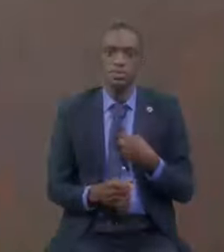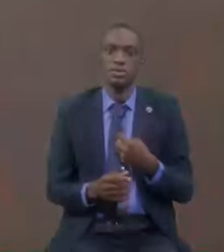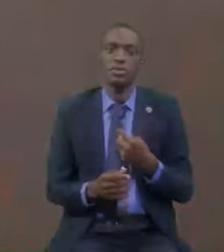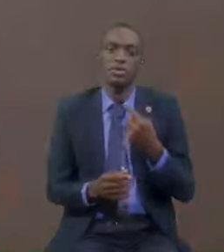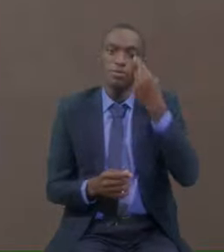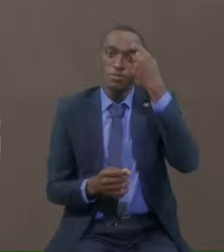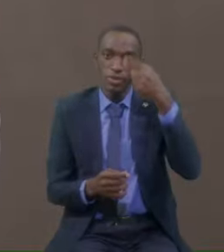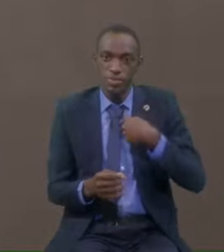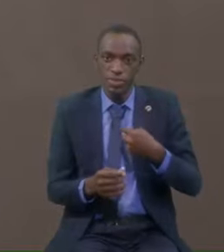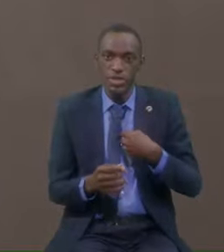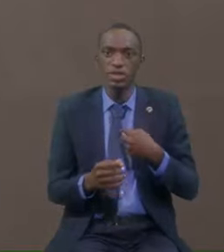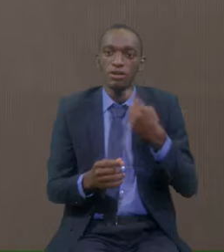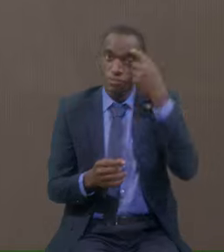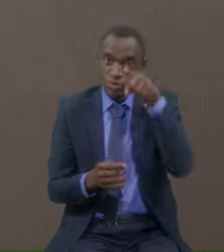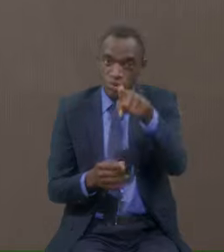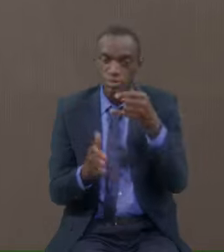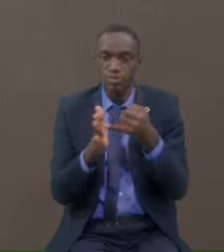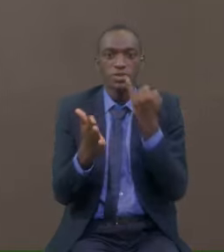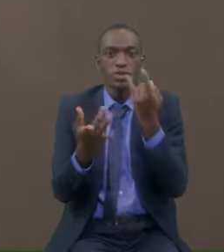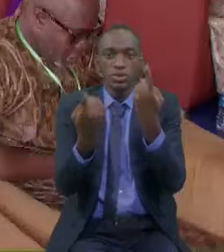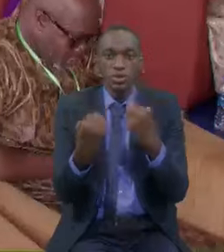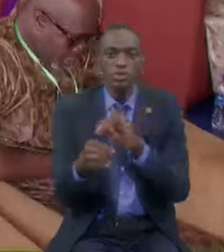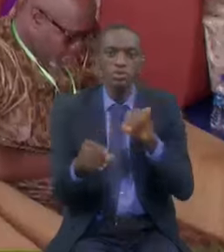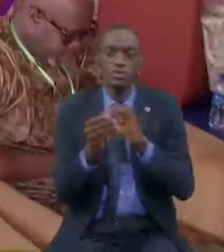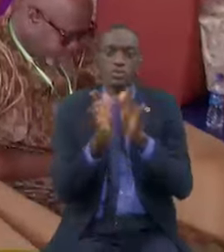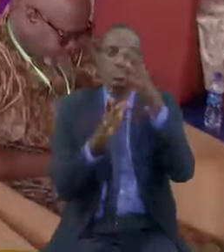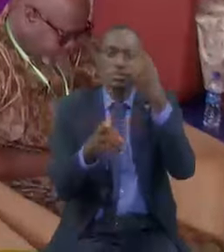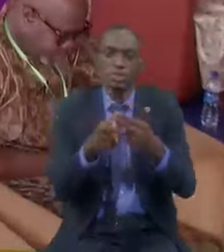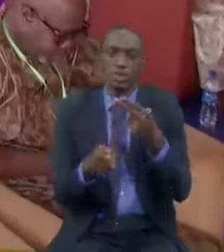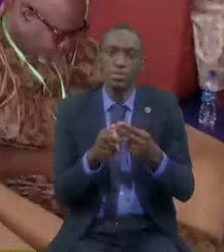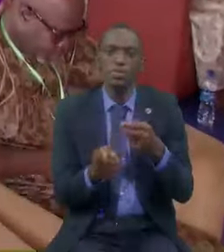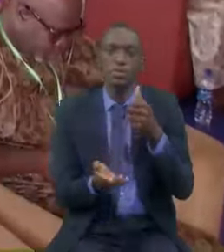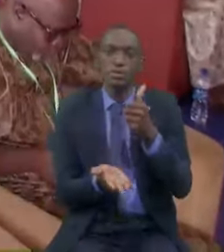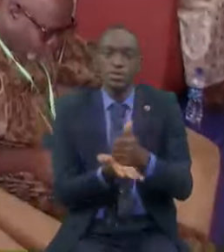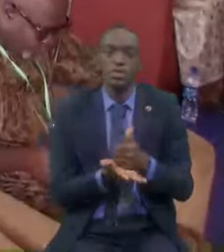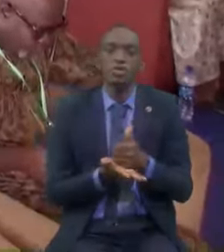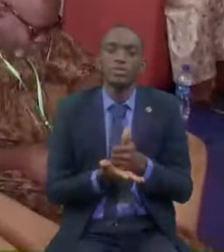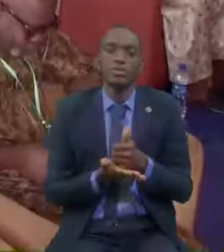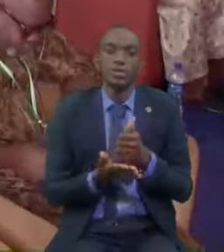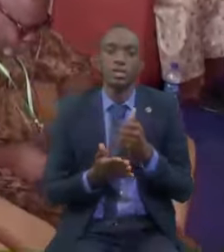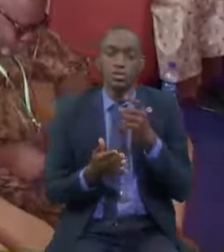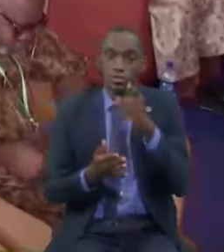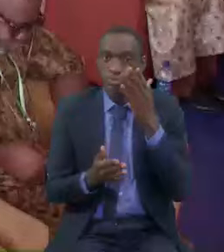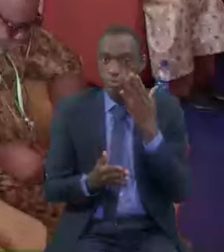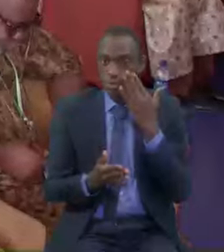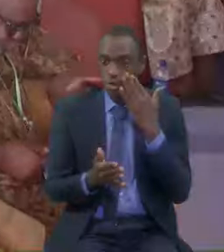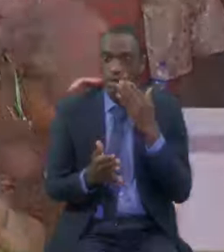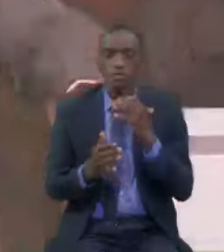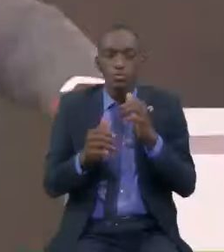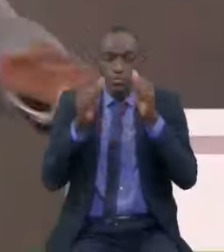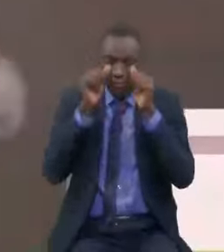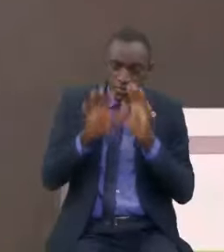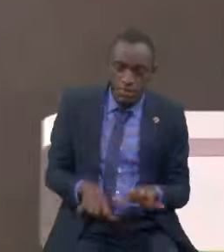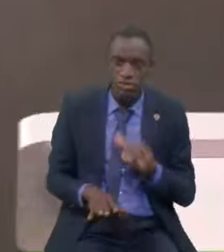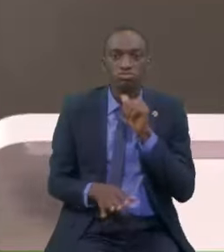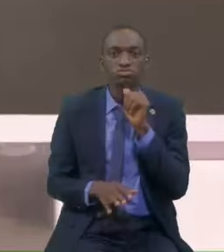for you, it's coming in Jesus' name. Have you noticed? Fainteth not in verse 28. And then